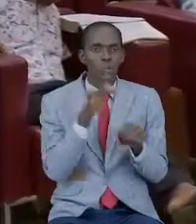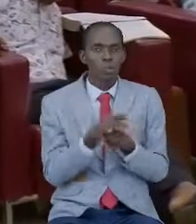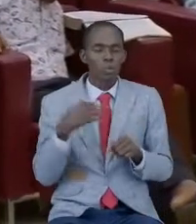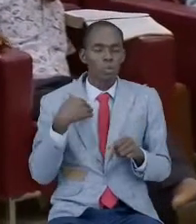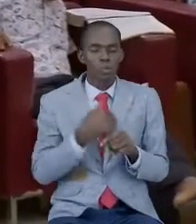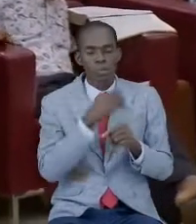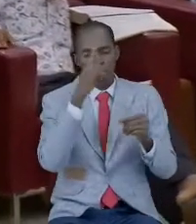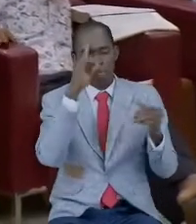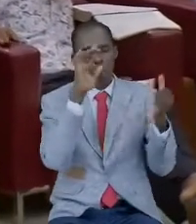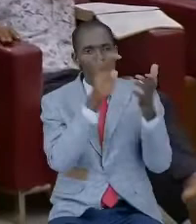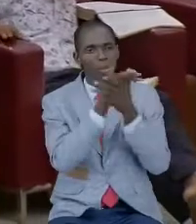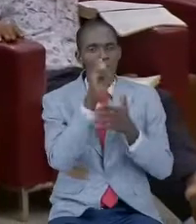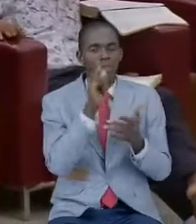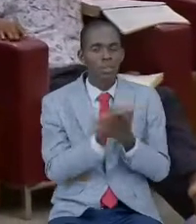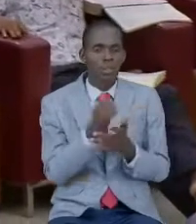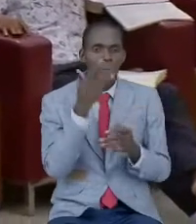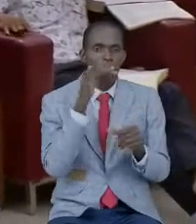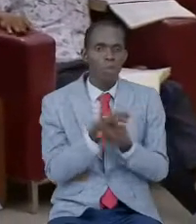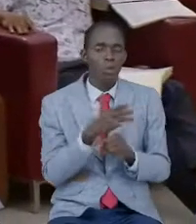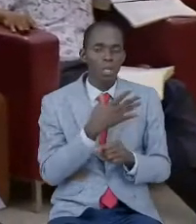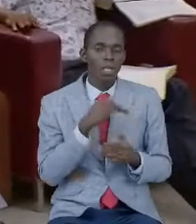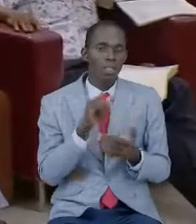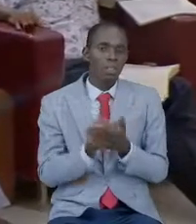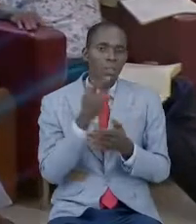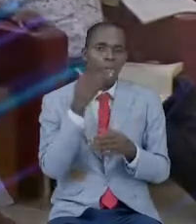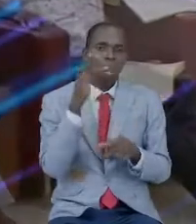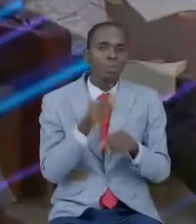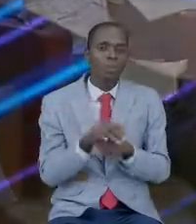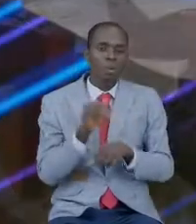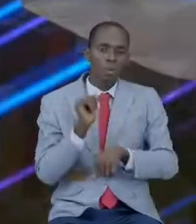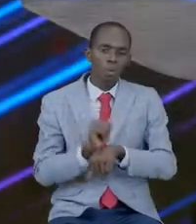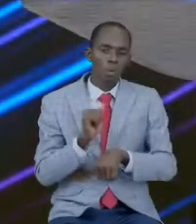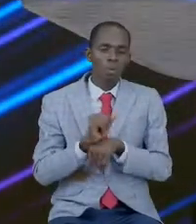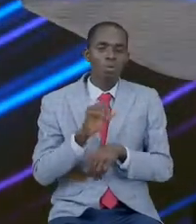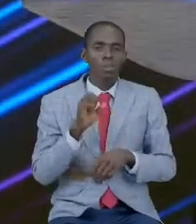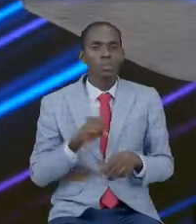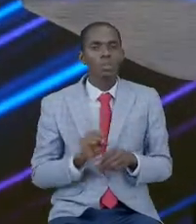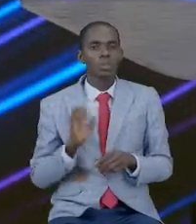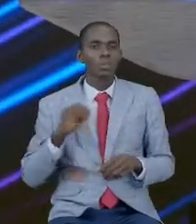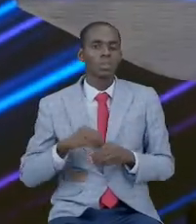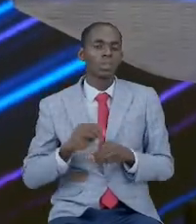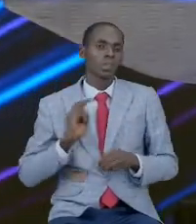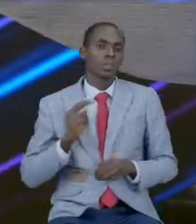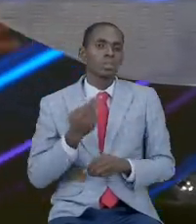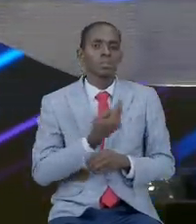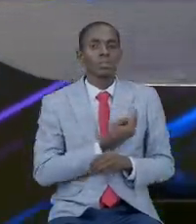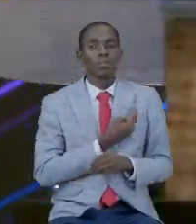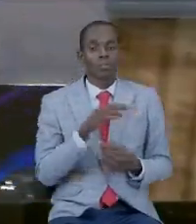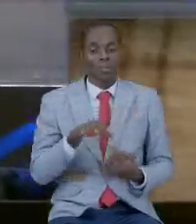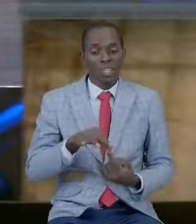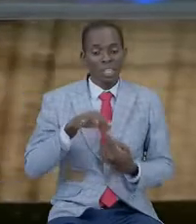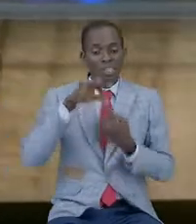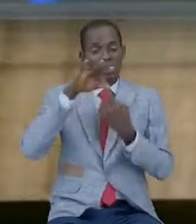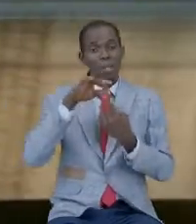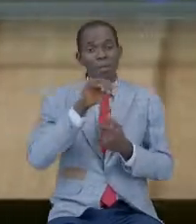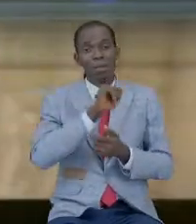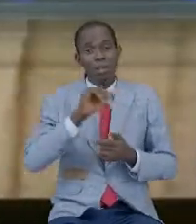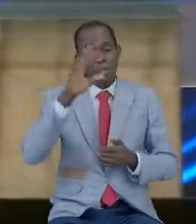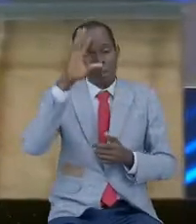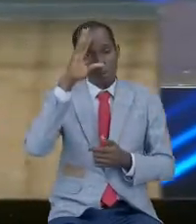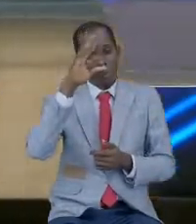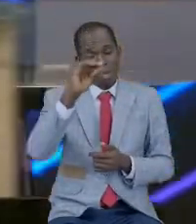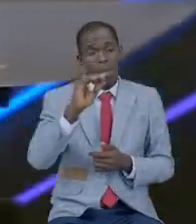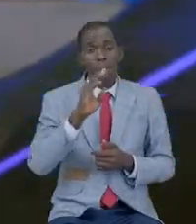that promise. And that promise works in us. Except a man be